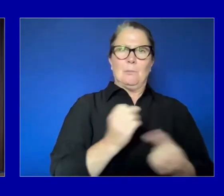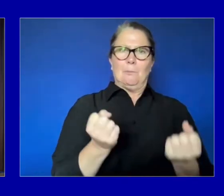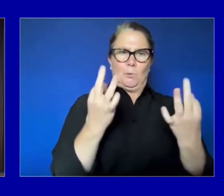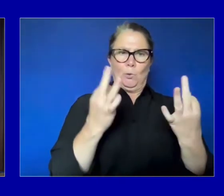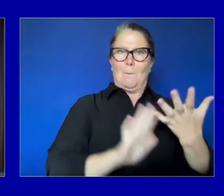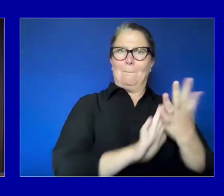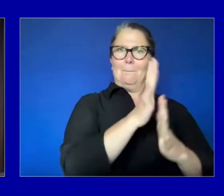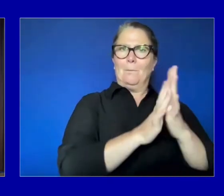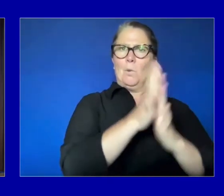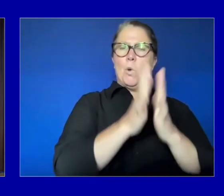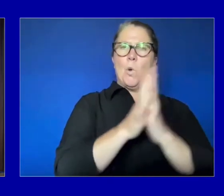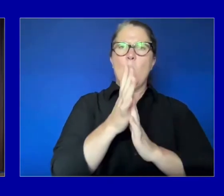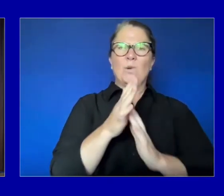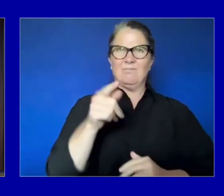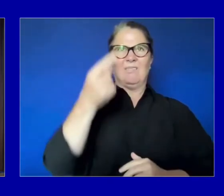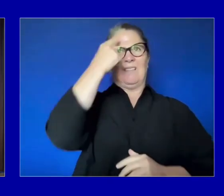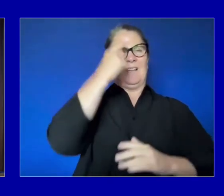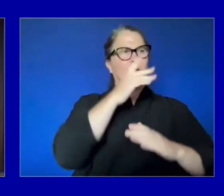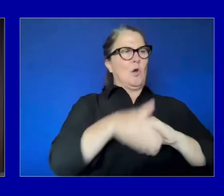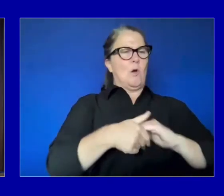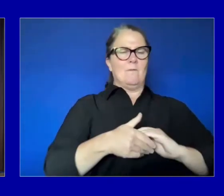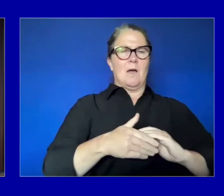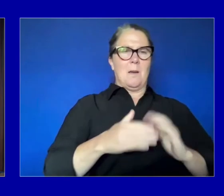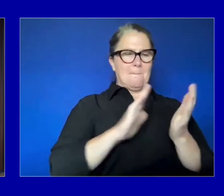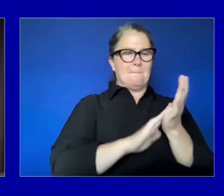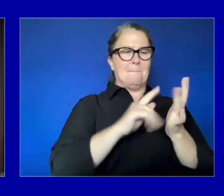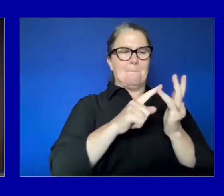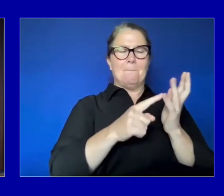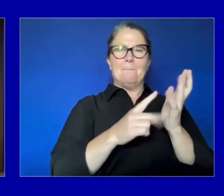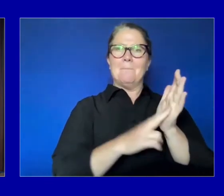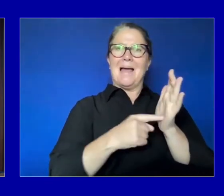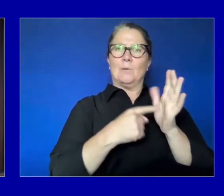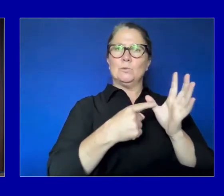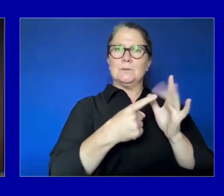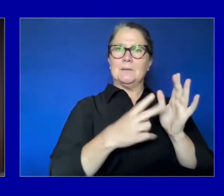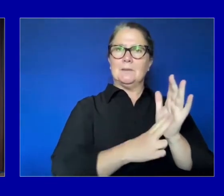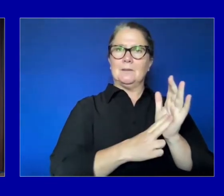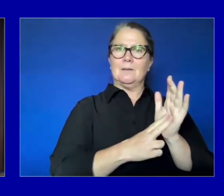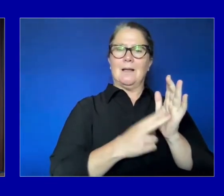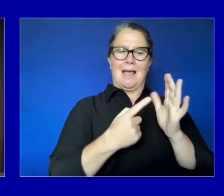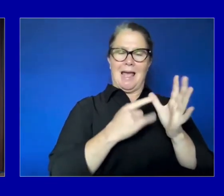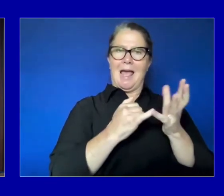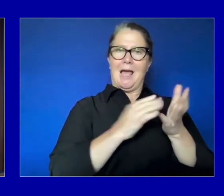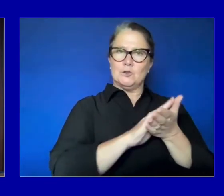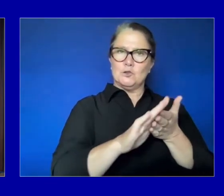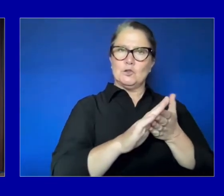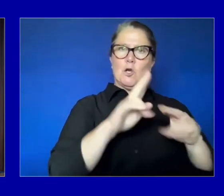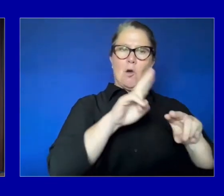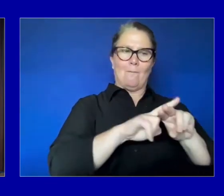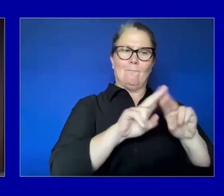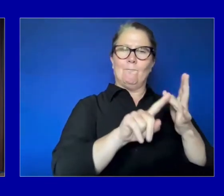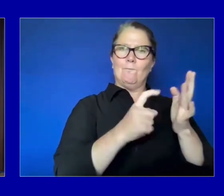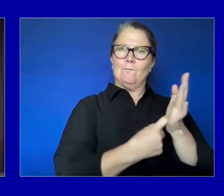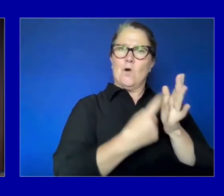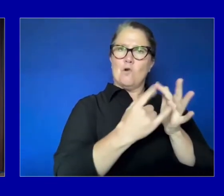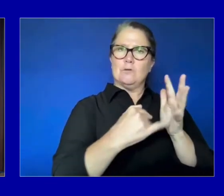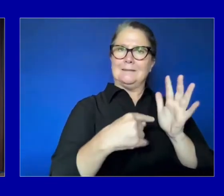Um, you know, they, they don't survive fire and there, there's a reason for it. Uh, they're not used to it